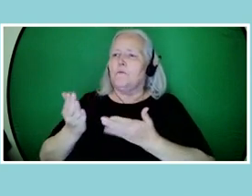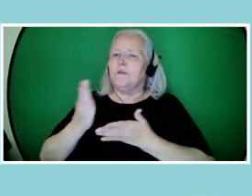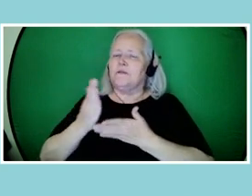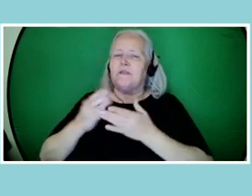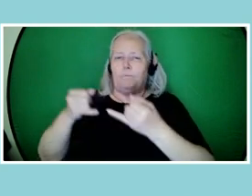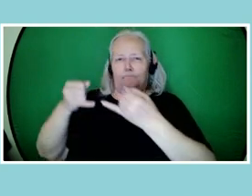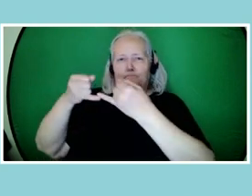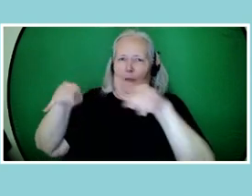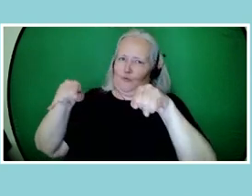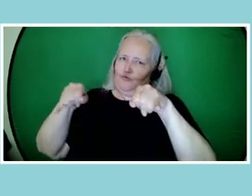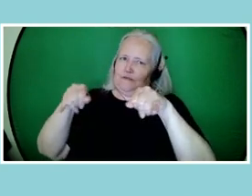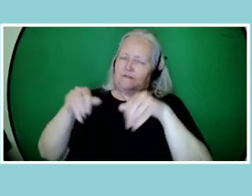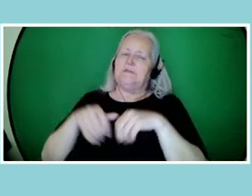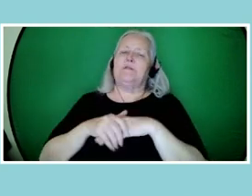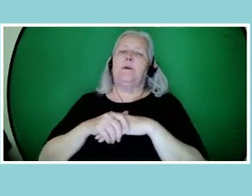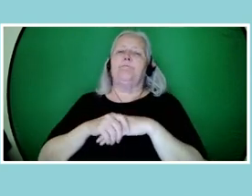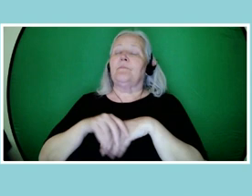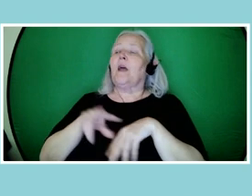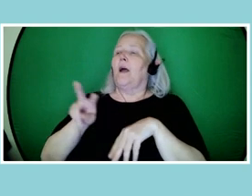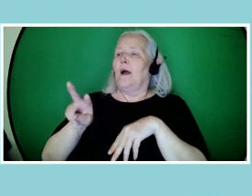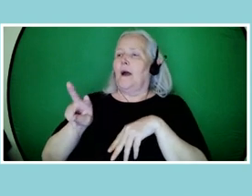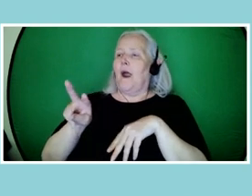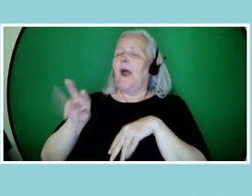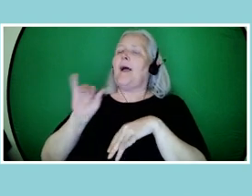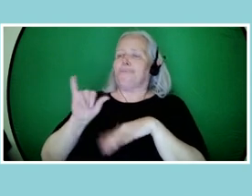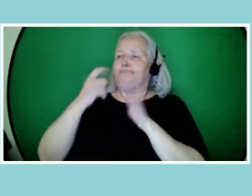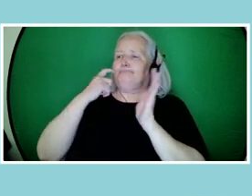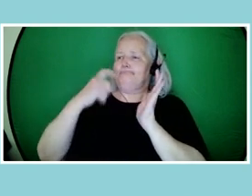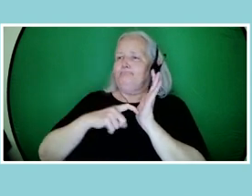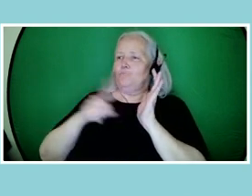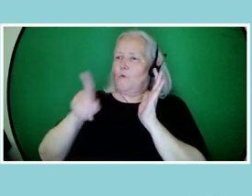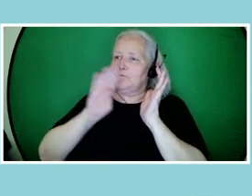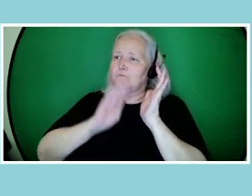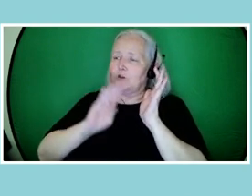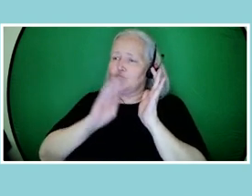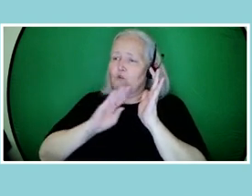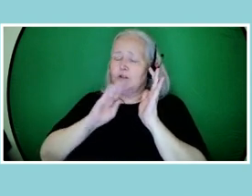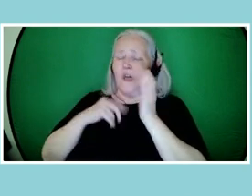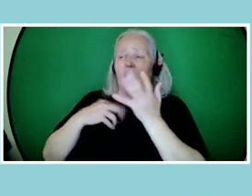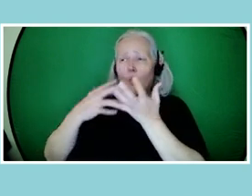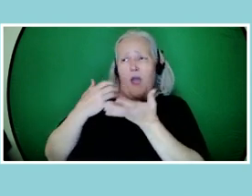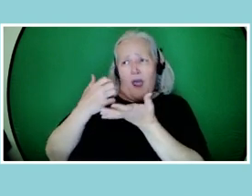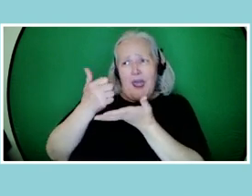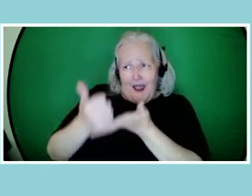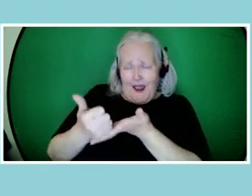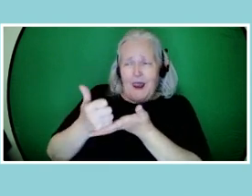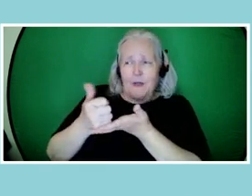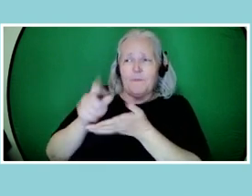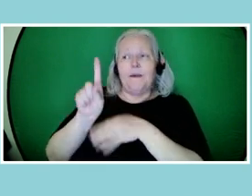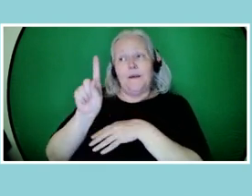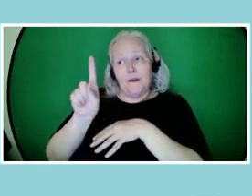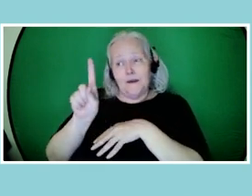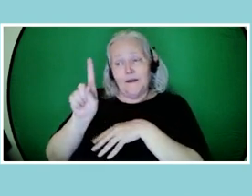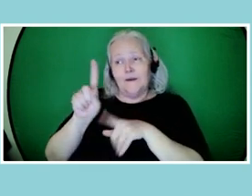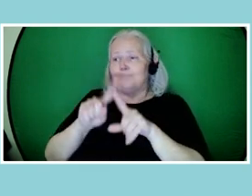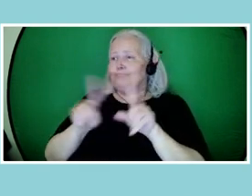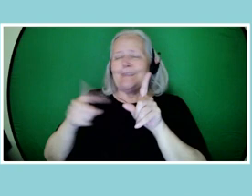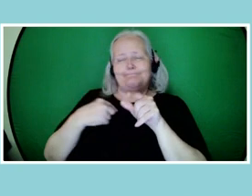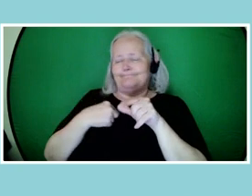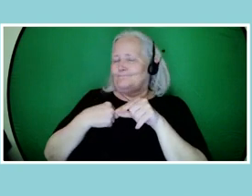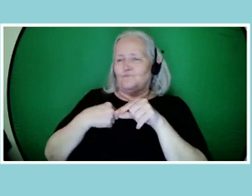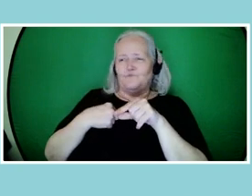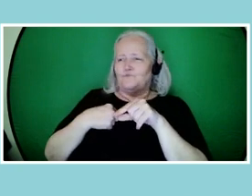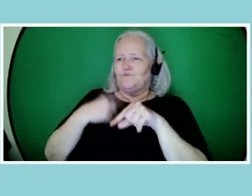right? I can see that you are frustrated and I want to help you, but I am unable to